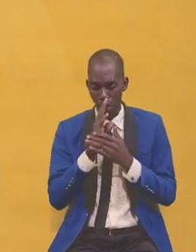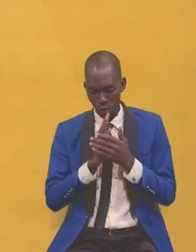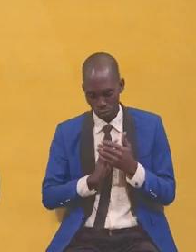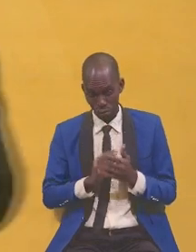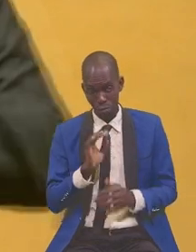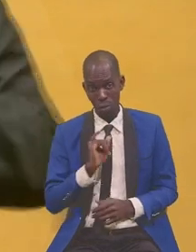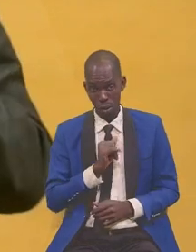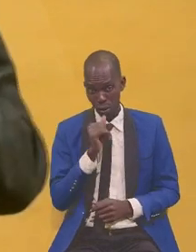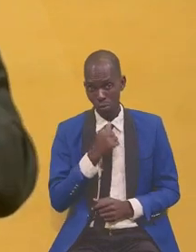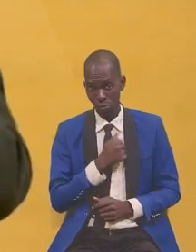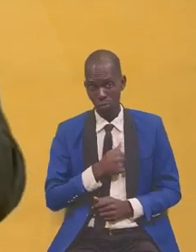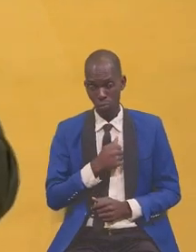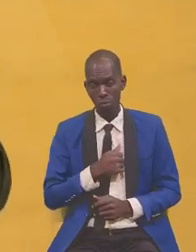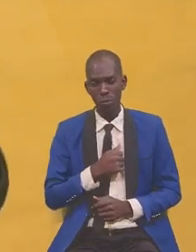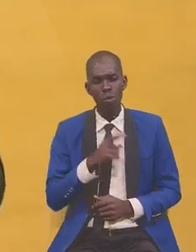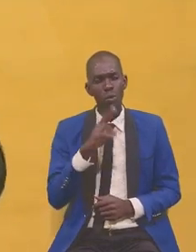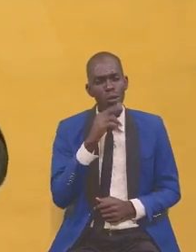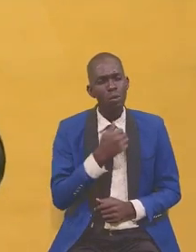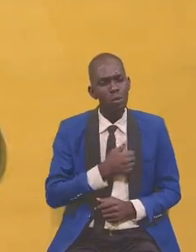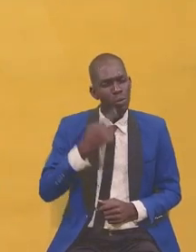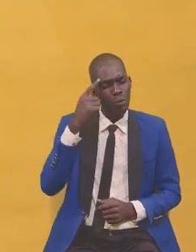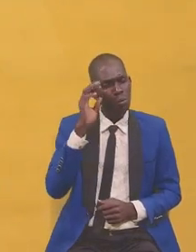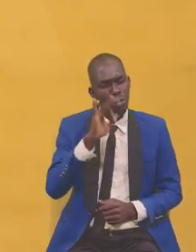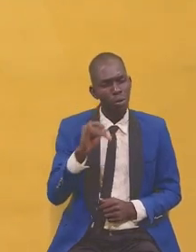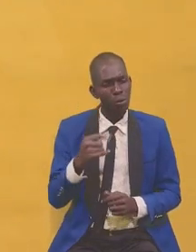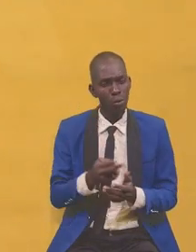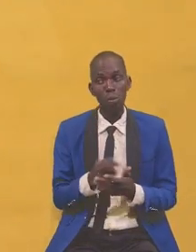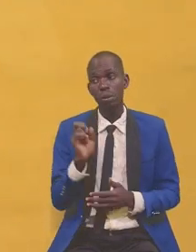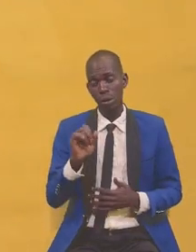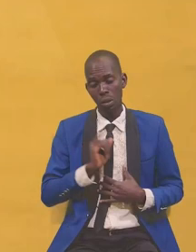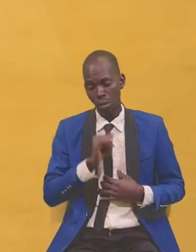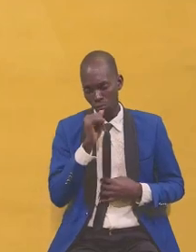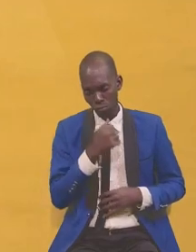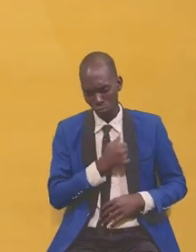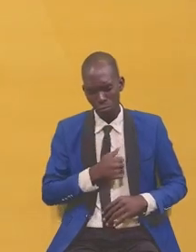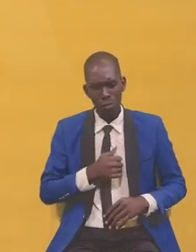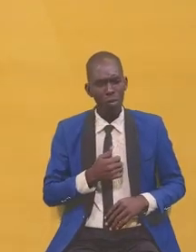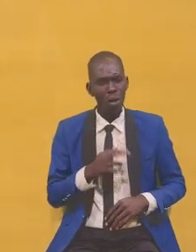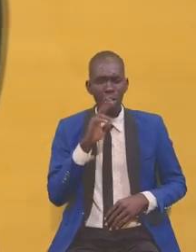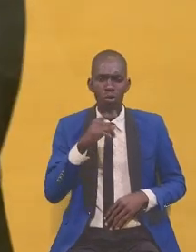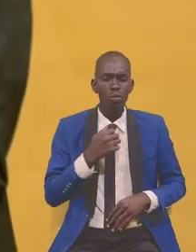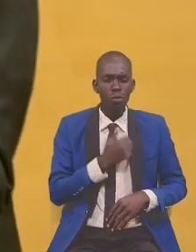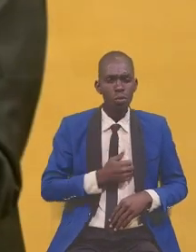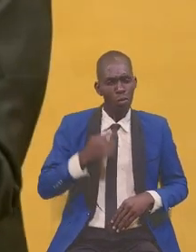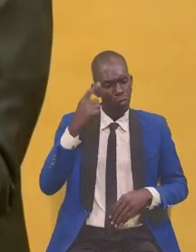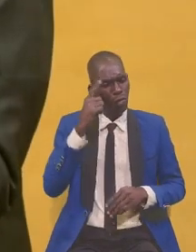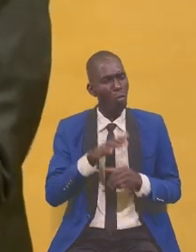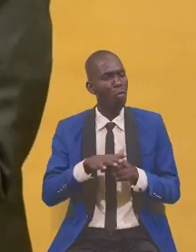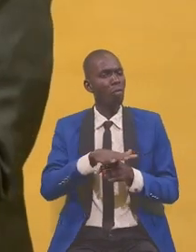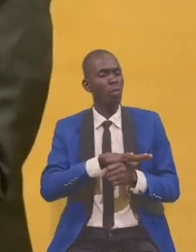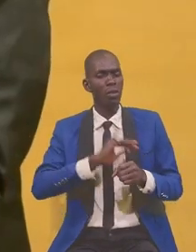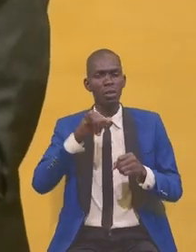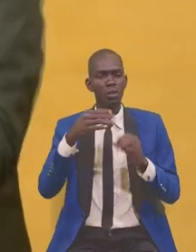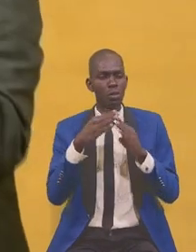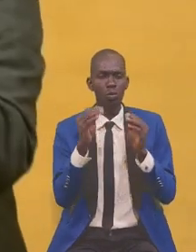sorry. They're sorry for preaching the truth. I'm sorry. They're sorry for filling Jerusalem with